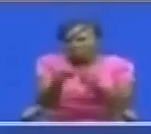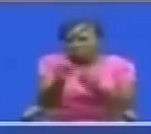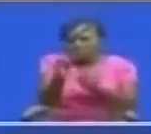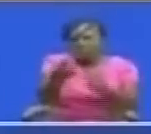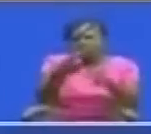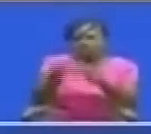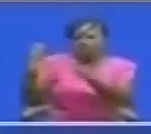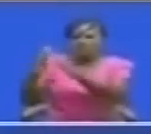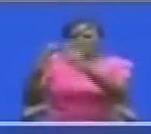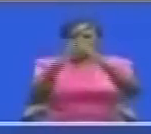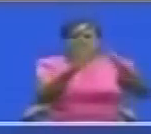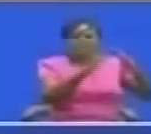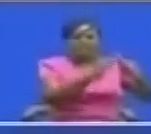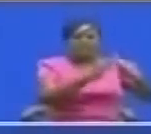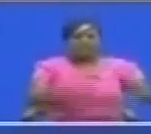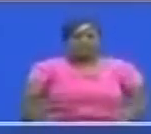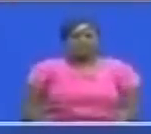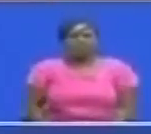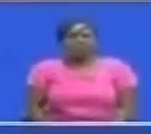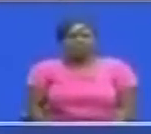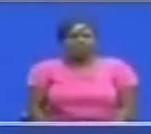from the house in question.